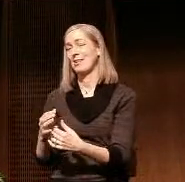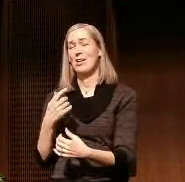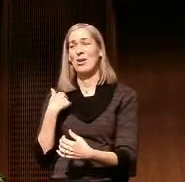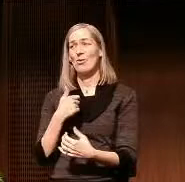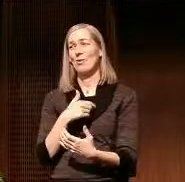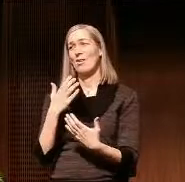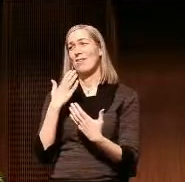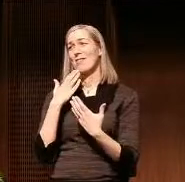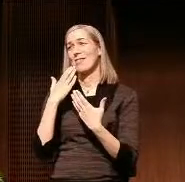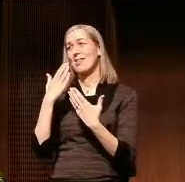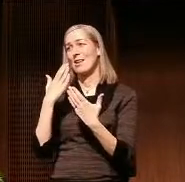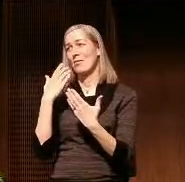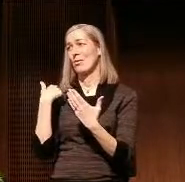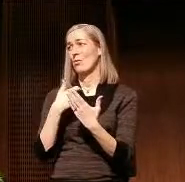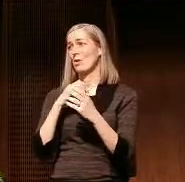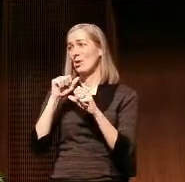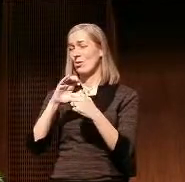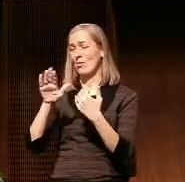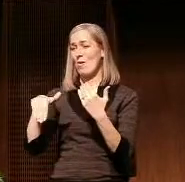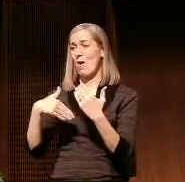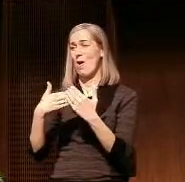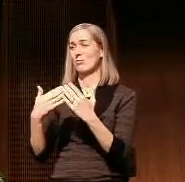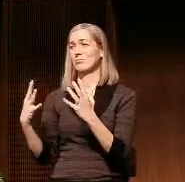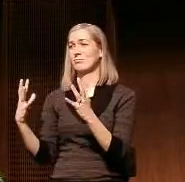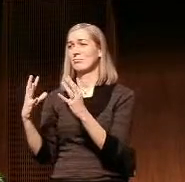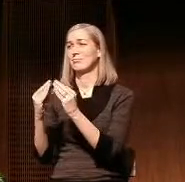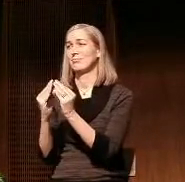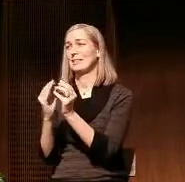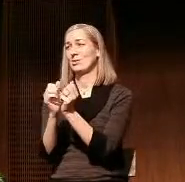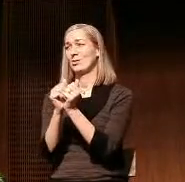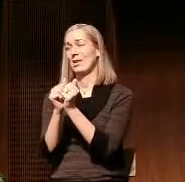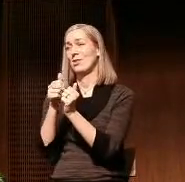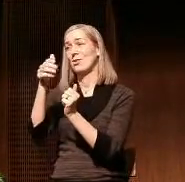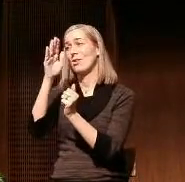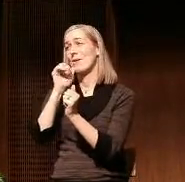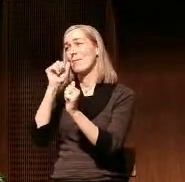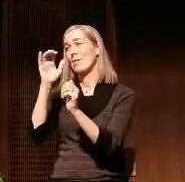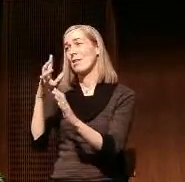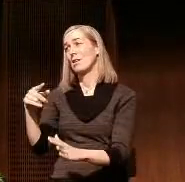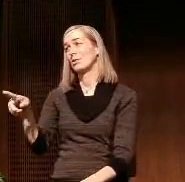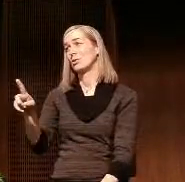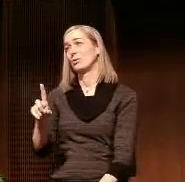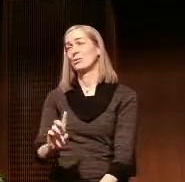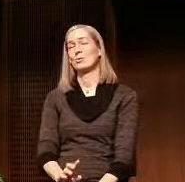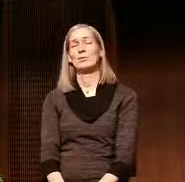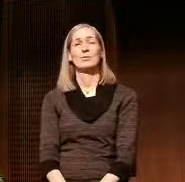and we're grateful that we could all be here together. God bless you.